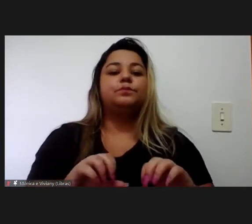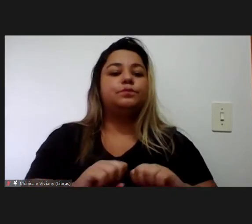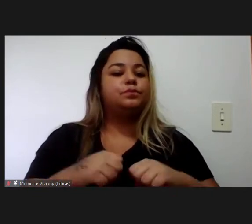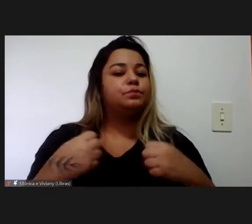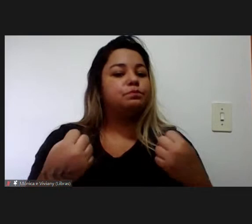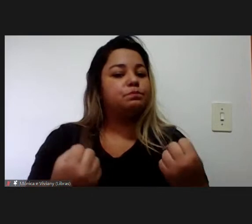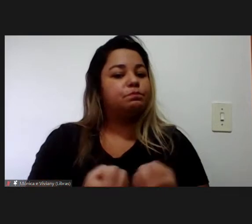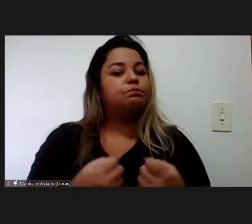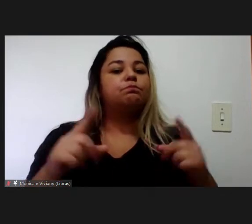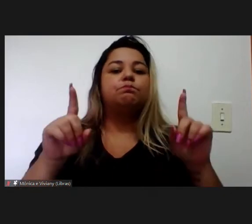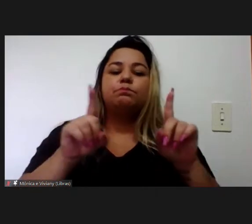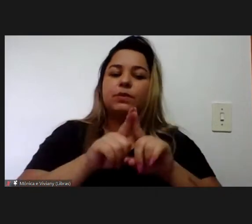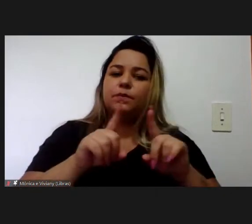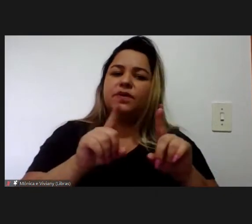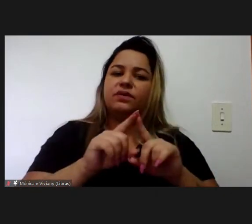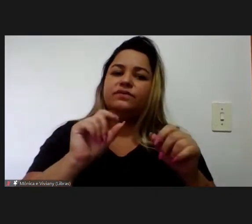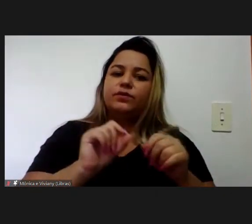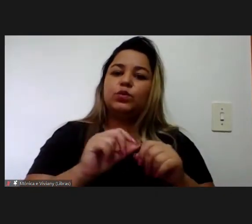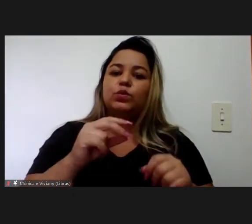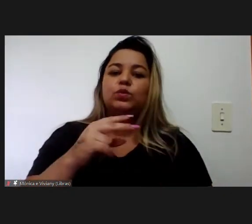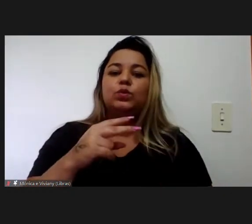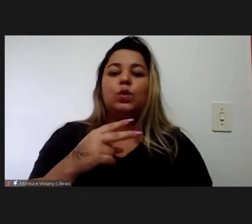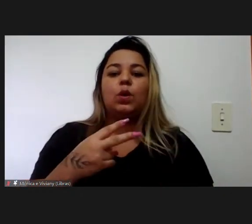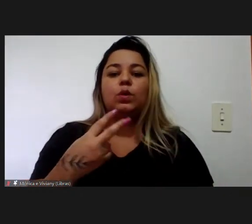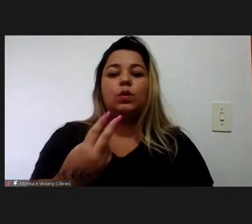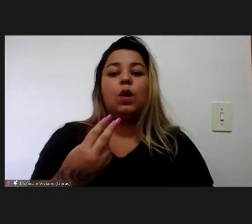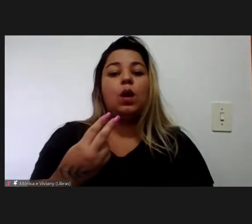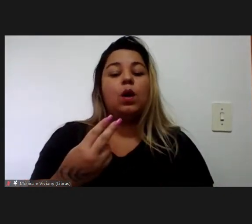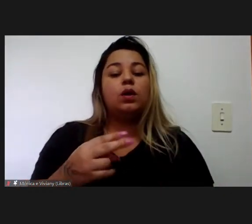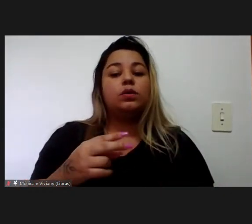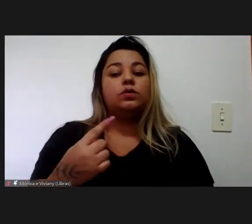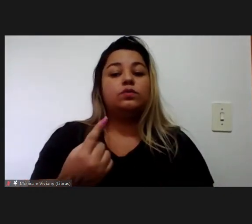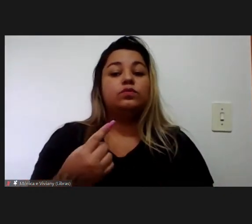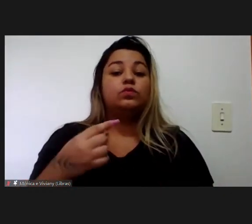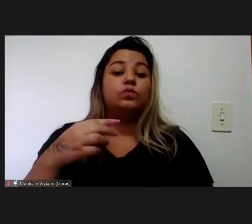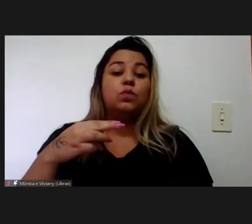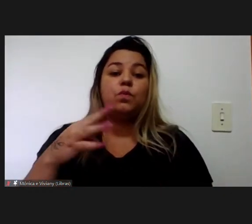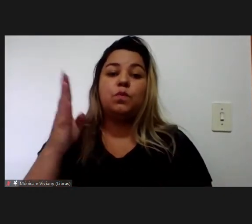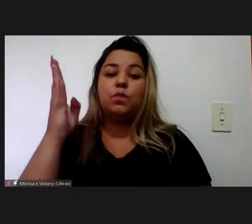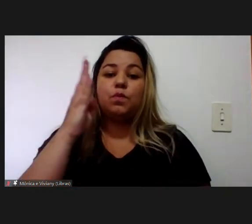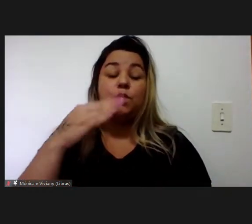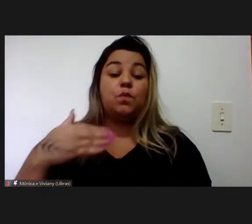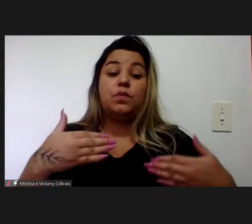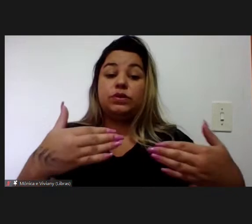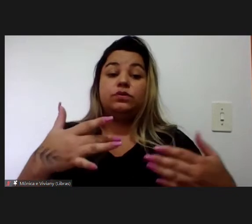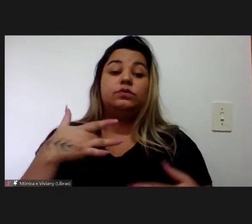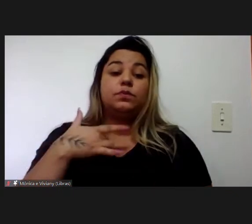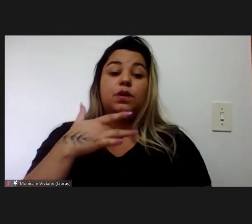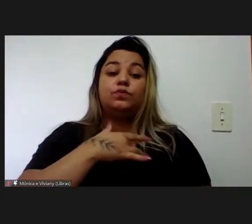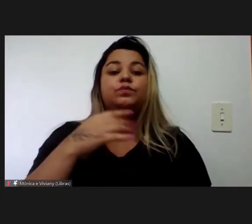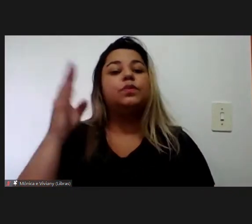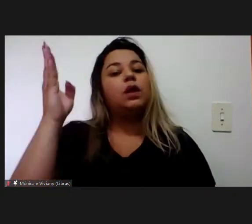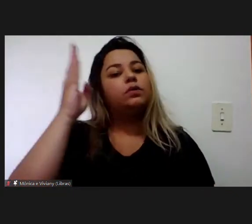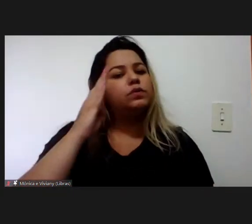seminar of nutrition in APS, which was done in 2008 by the Ministry of Health in Brazil,